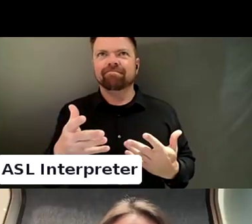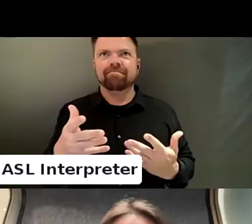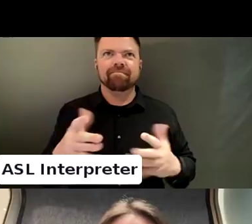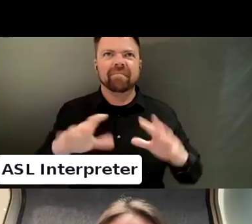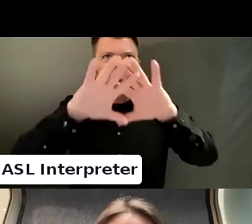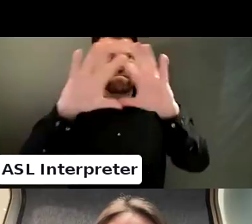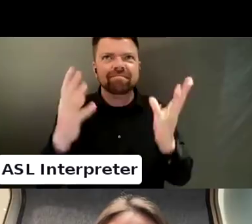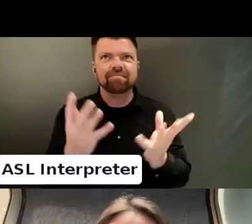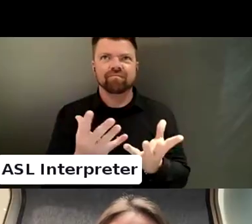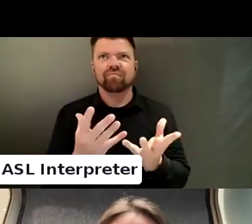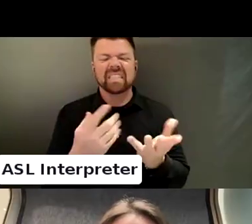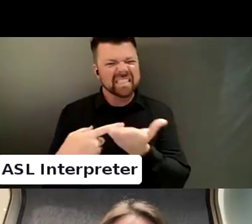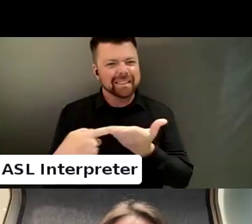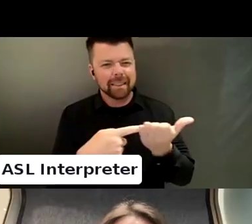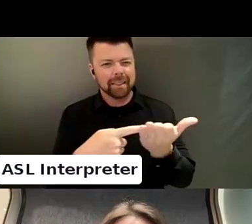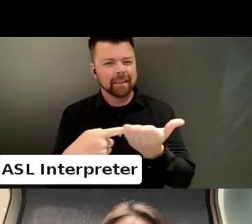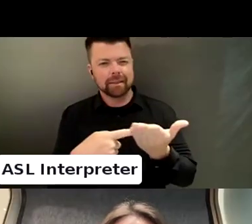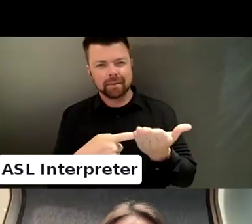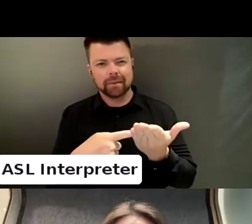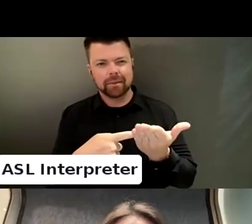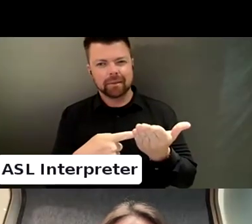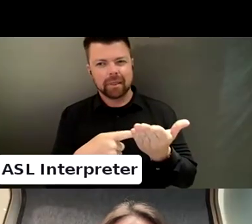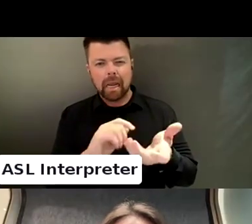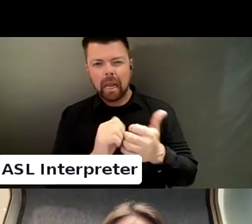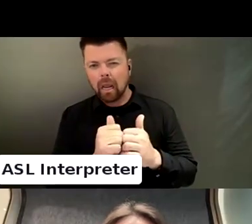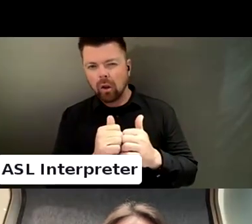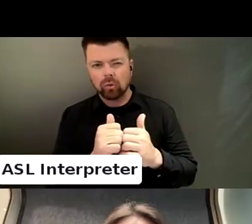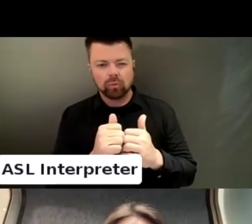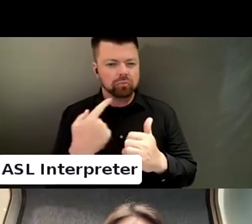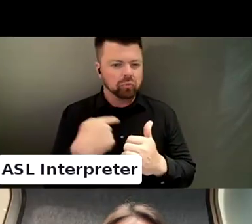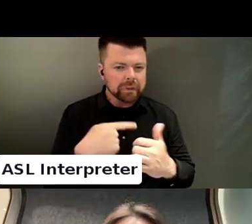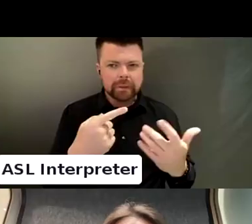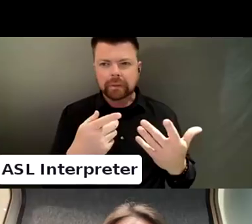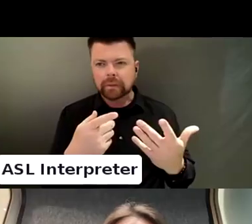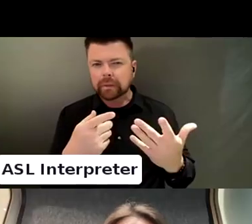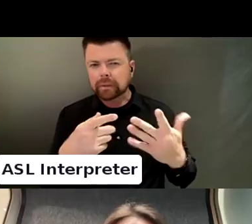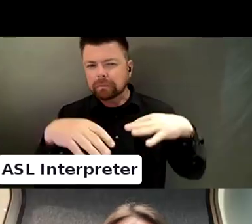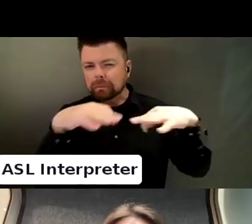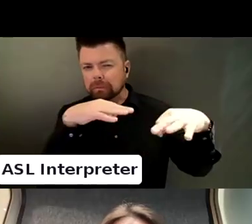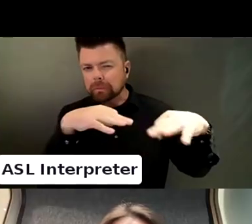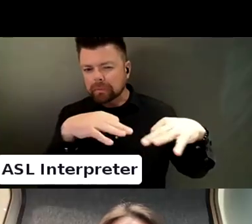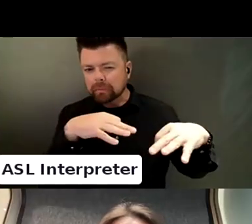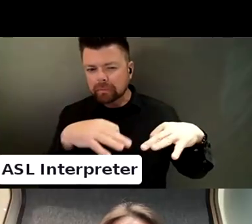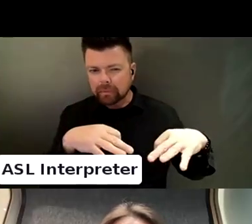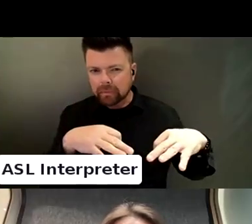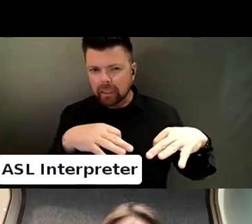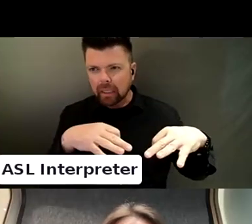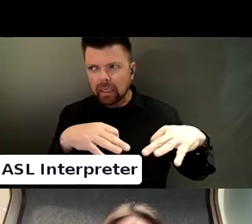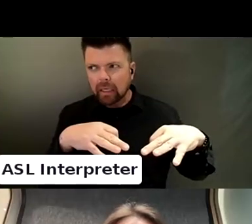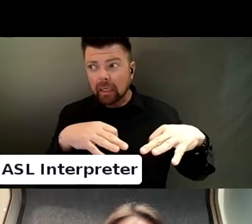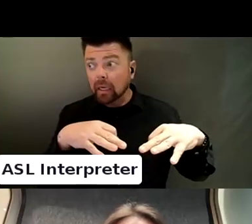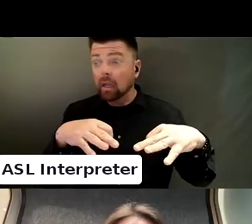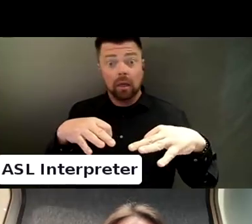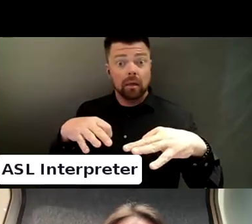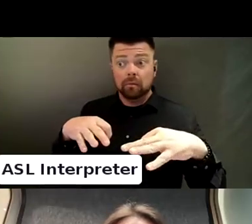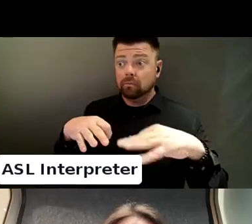discussion around how we've defined abandonment, and that can happen if a company goes out of business.